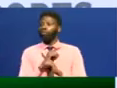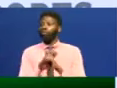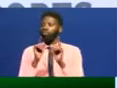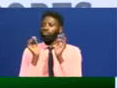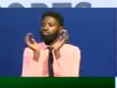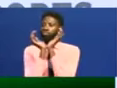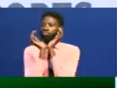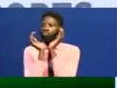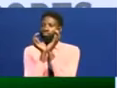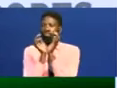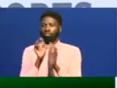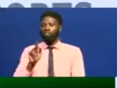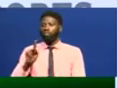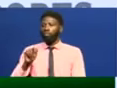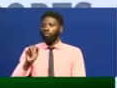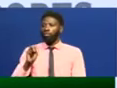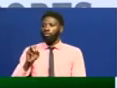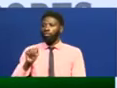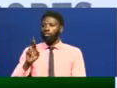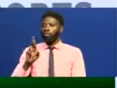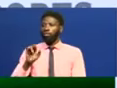stadium in Kamarin,